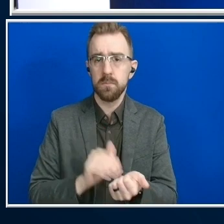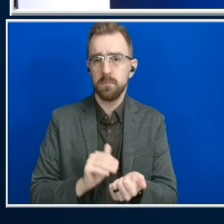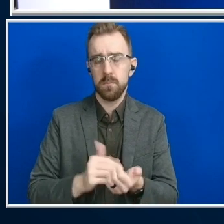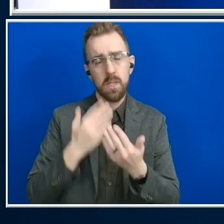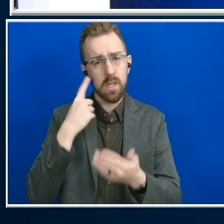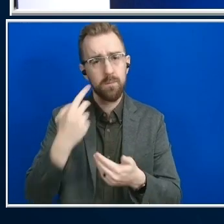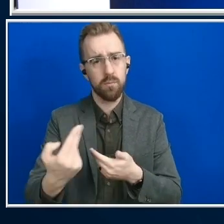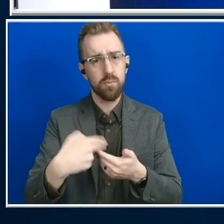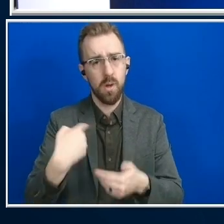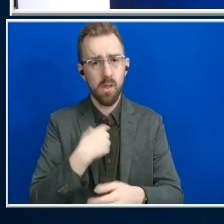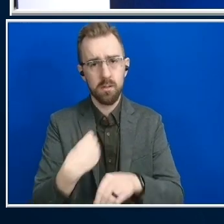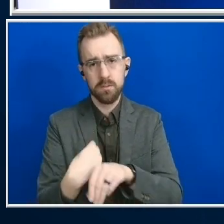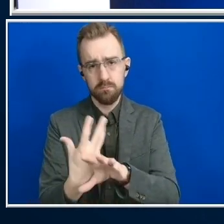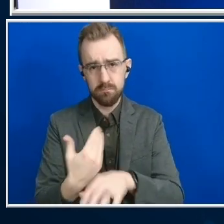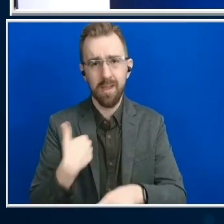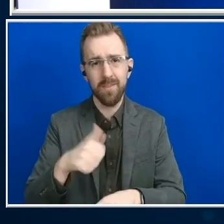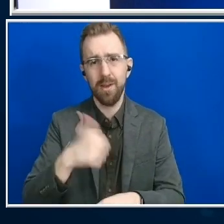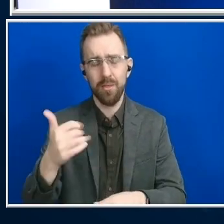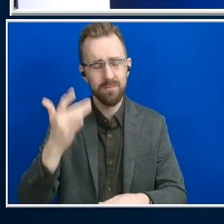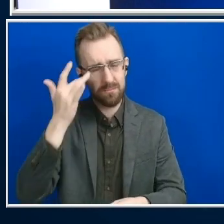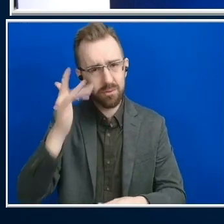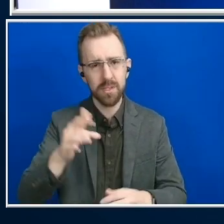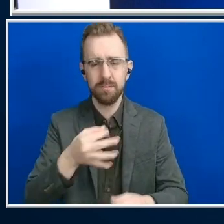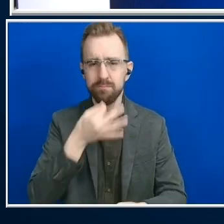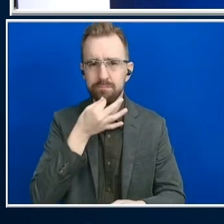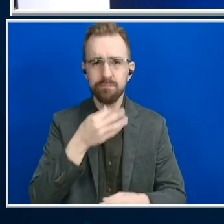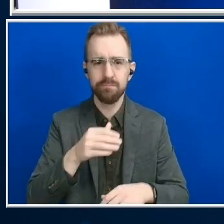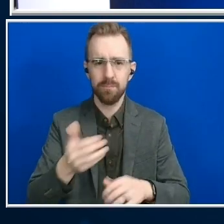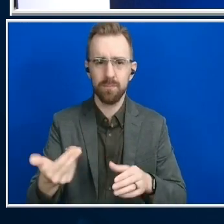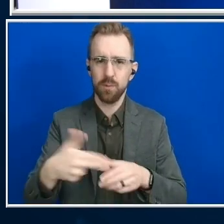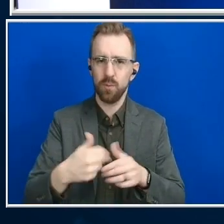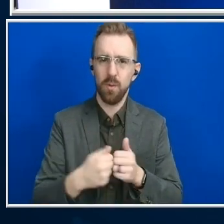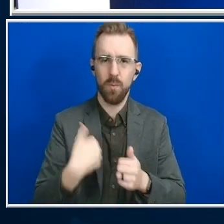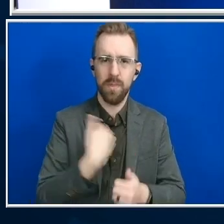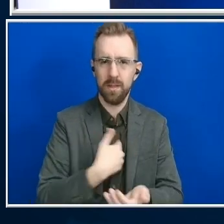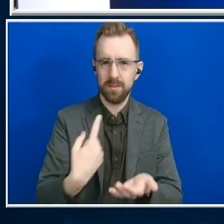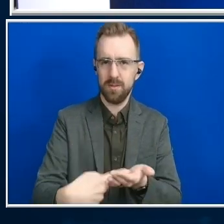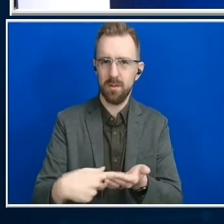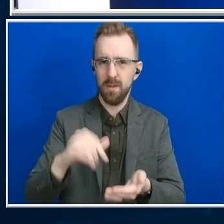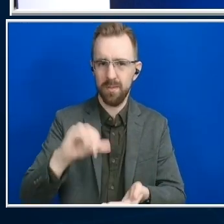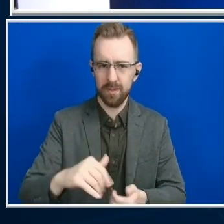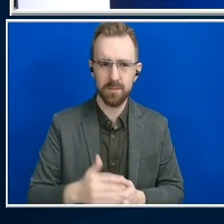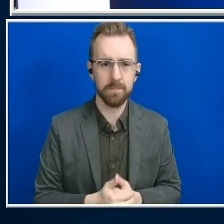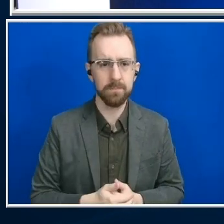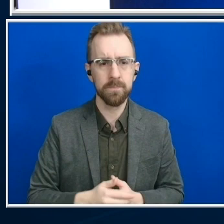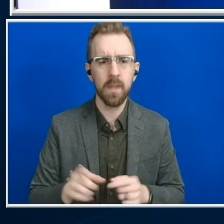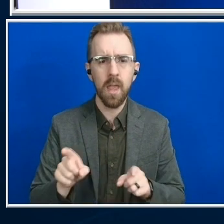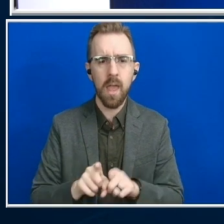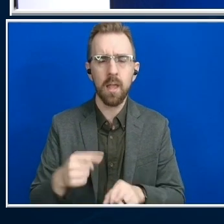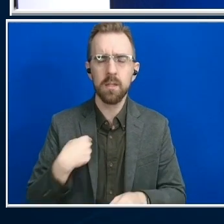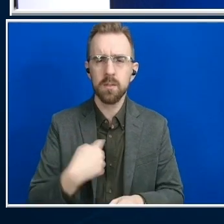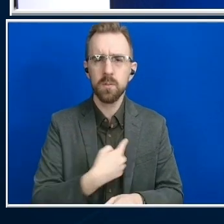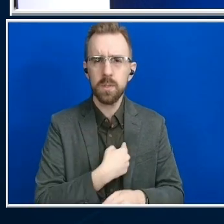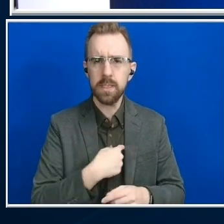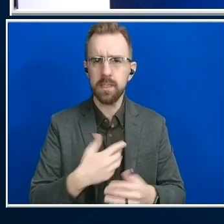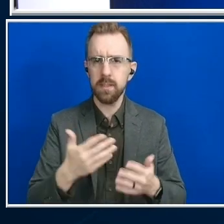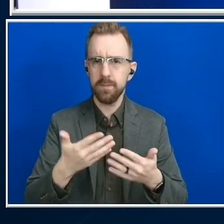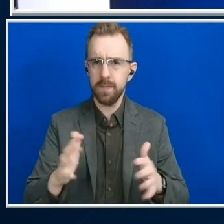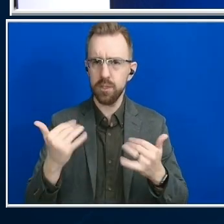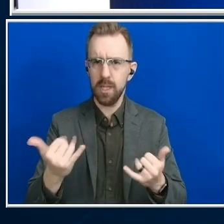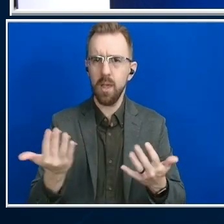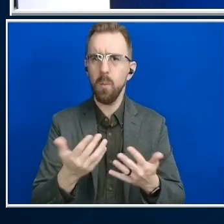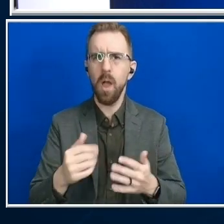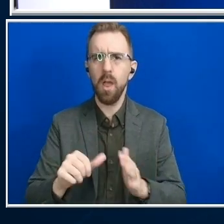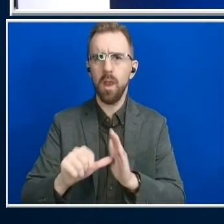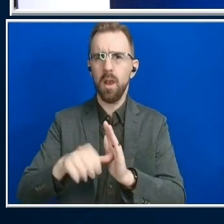to have another brilliant expert with us to talk about this. As we take off today, what's the big takeaway from this conversation?